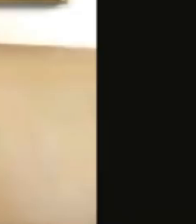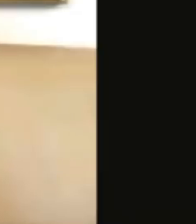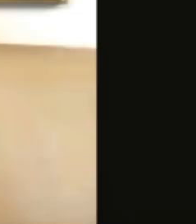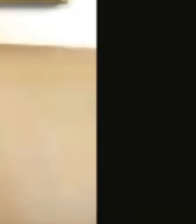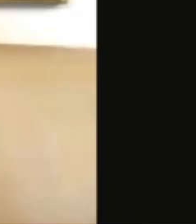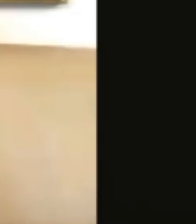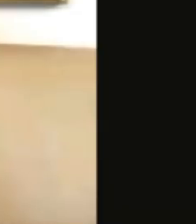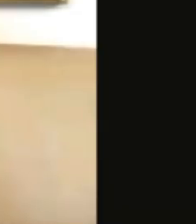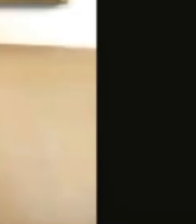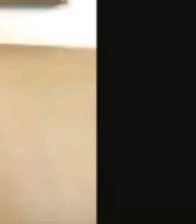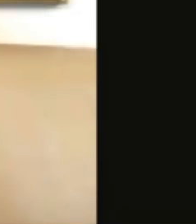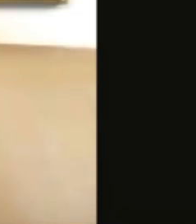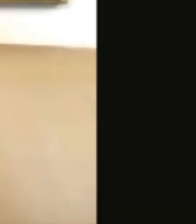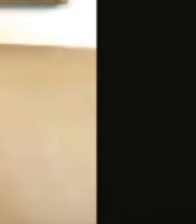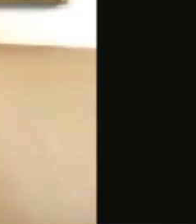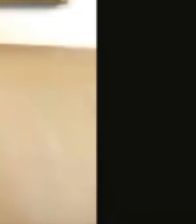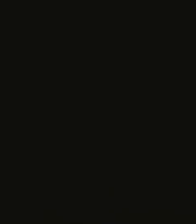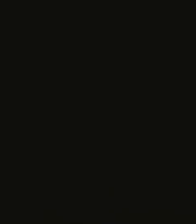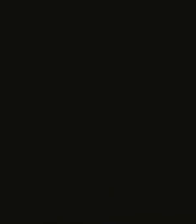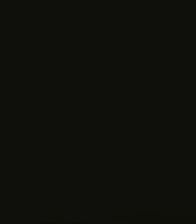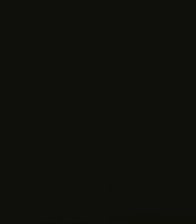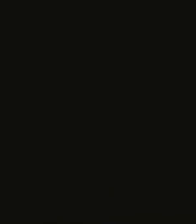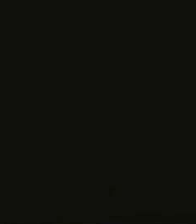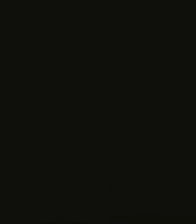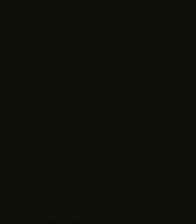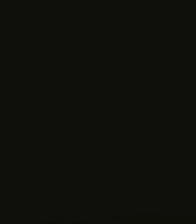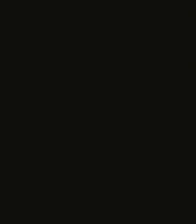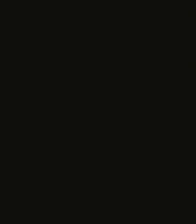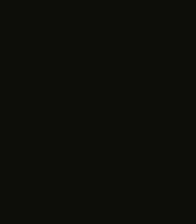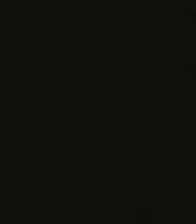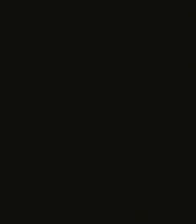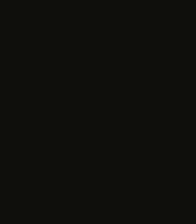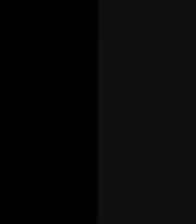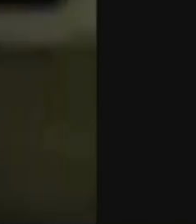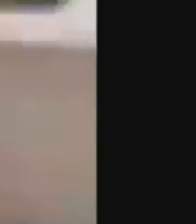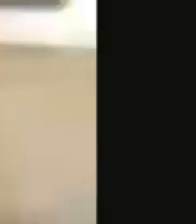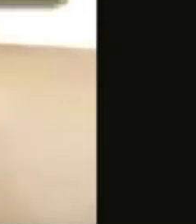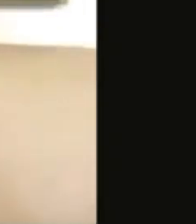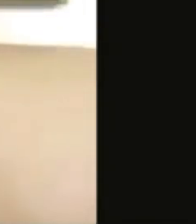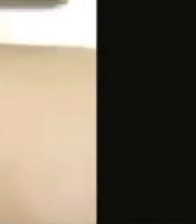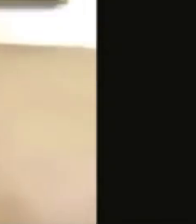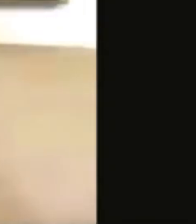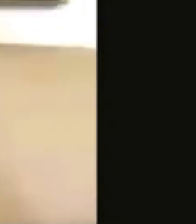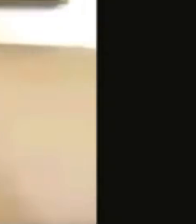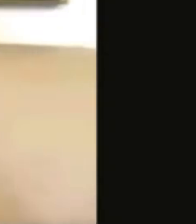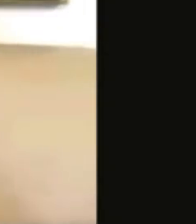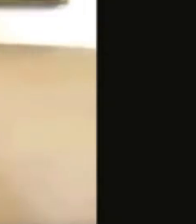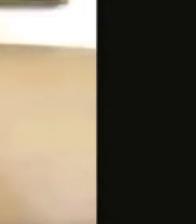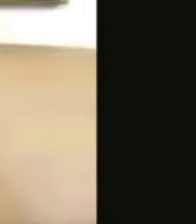ensure that we have a continuity of the different